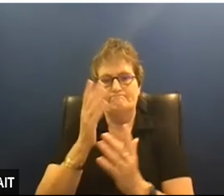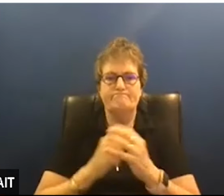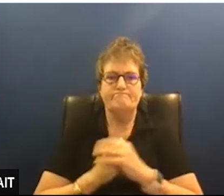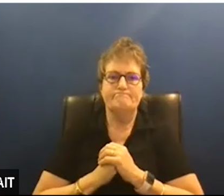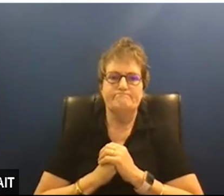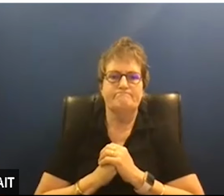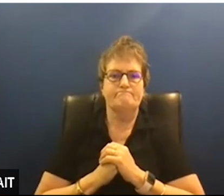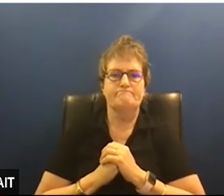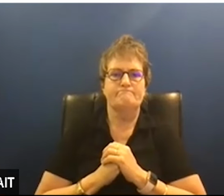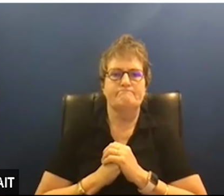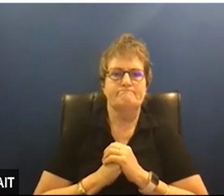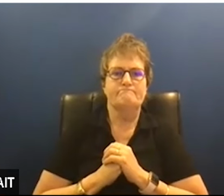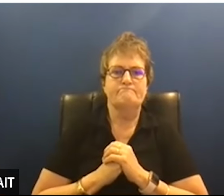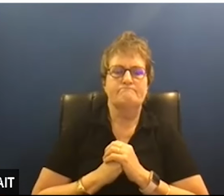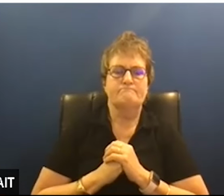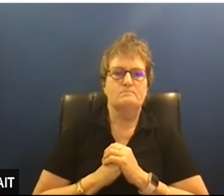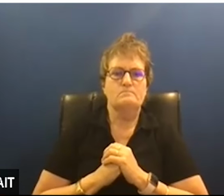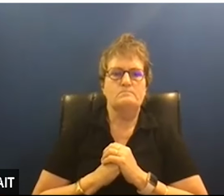please.